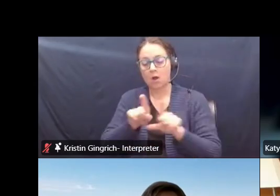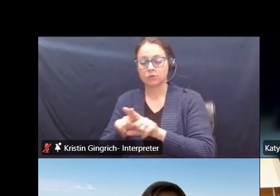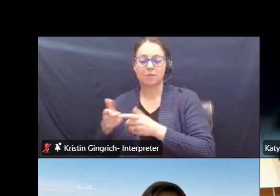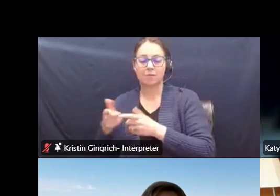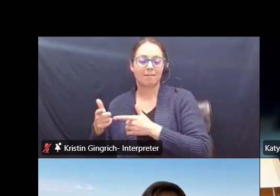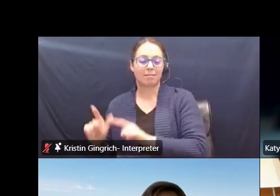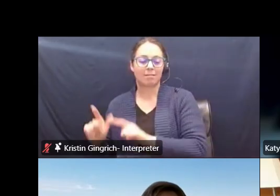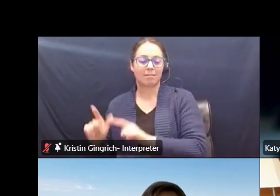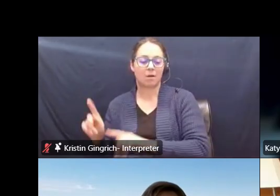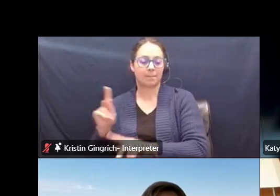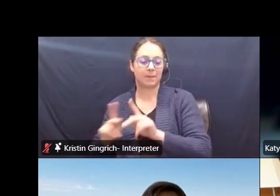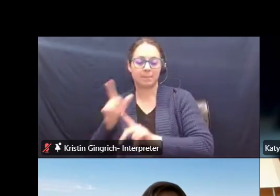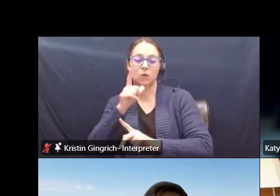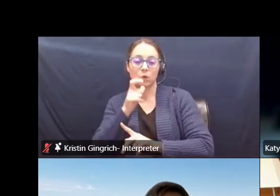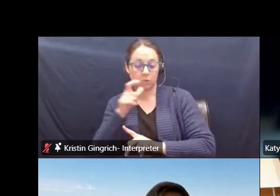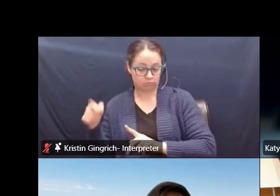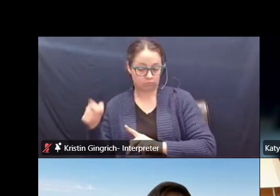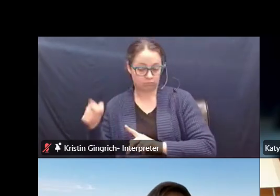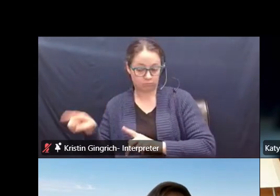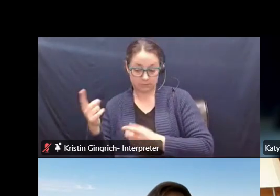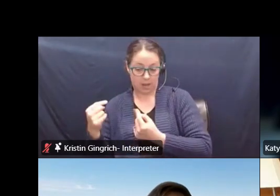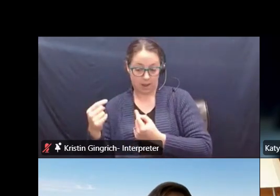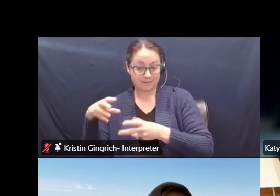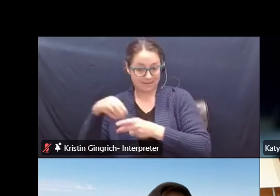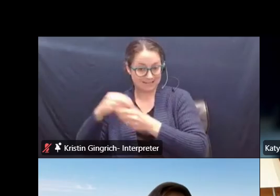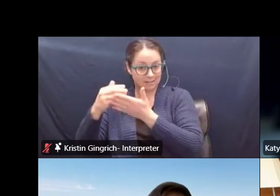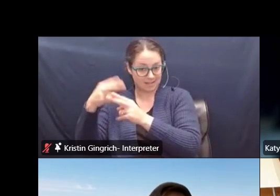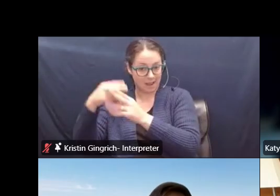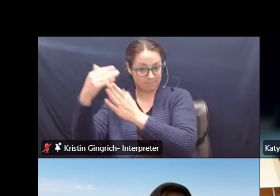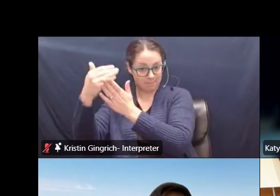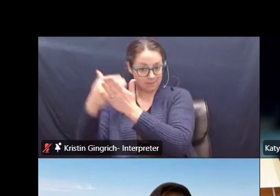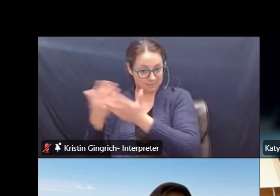the people who are in attendance to